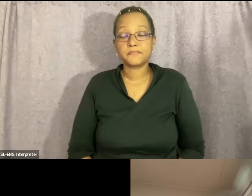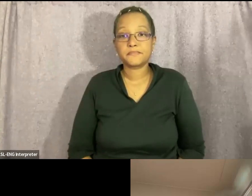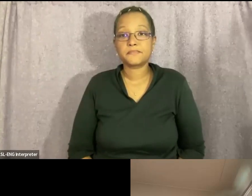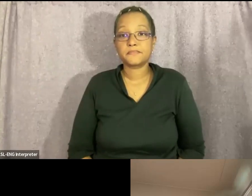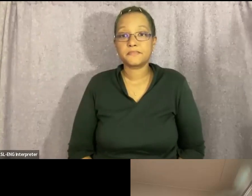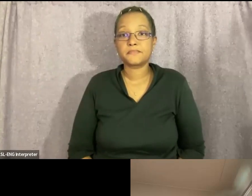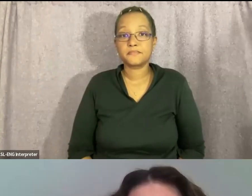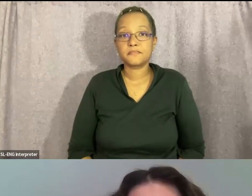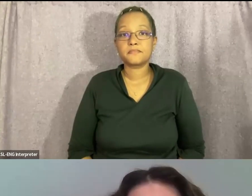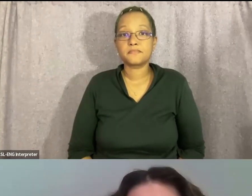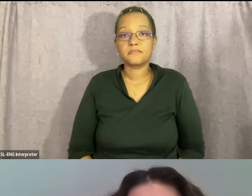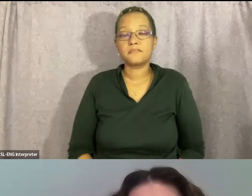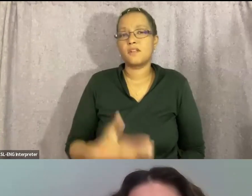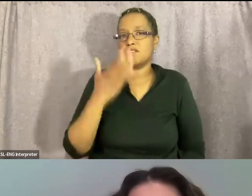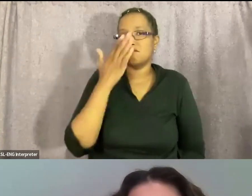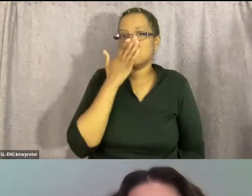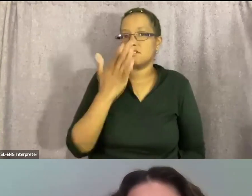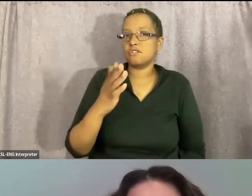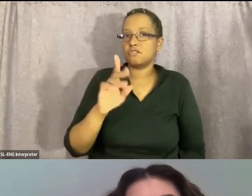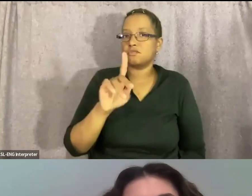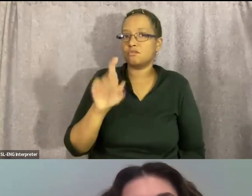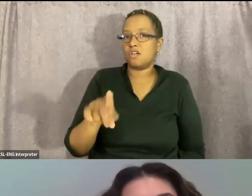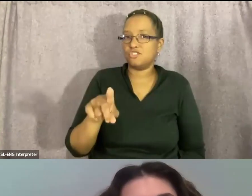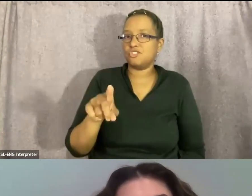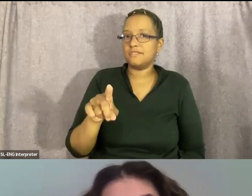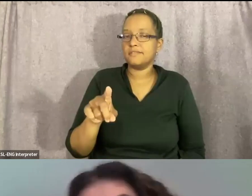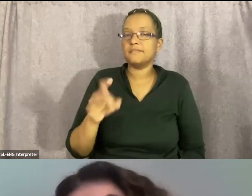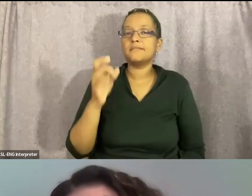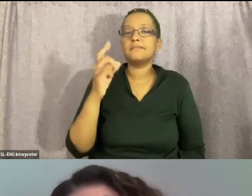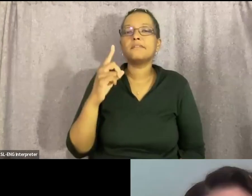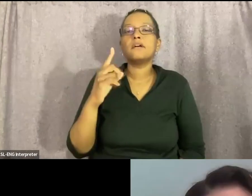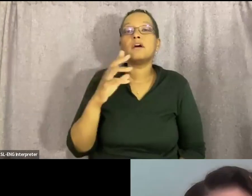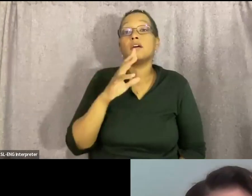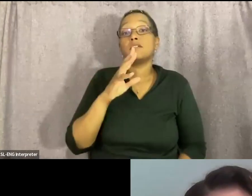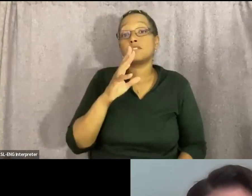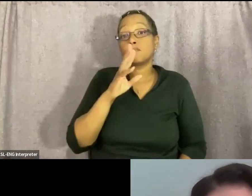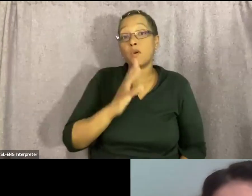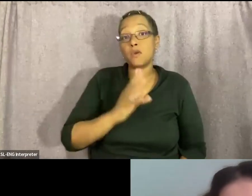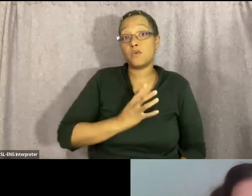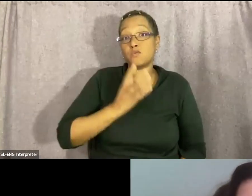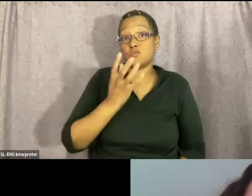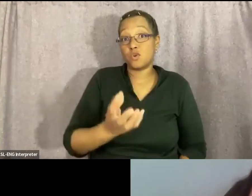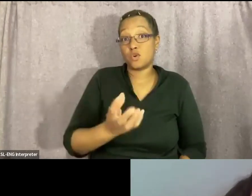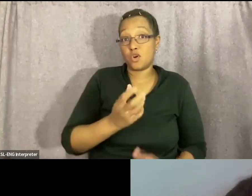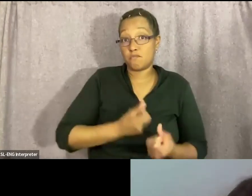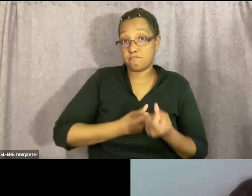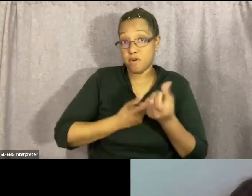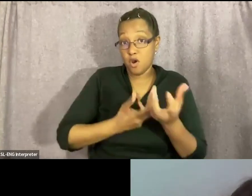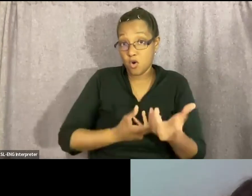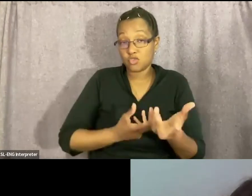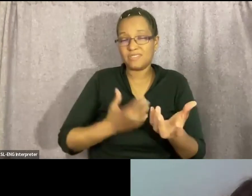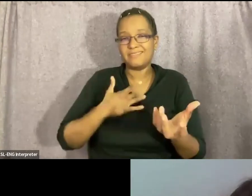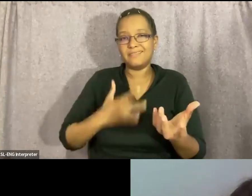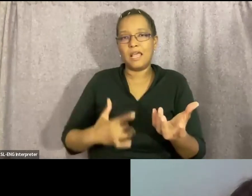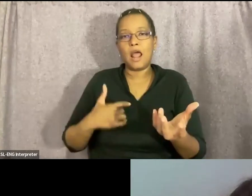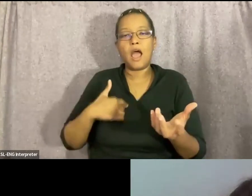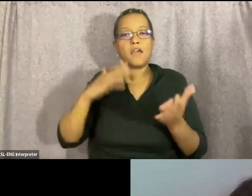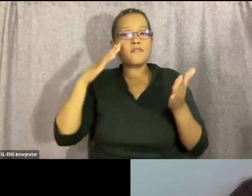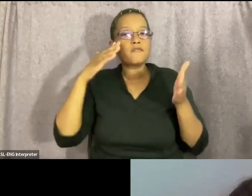in community with disabled folks. Those have all shaped how I interact in these healthcare